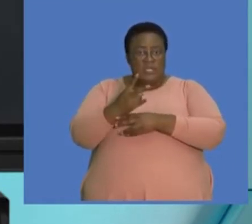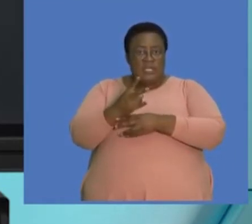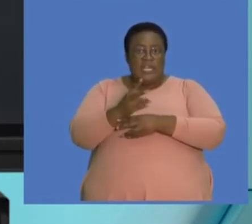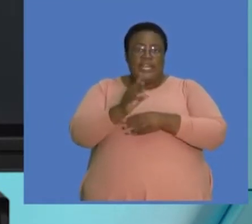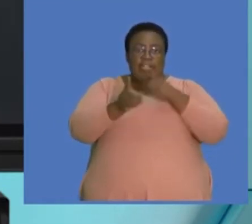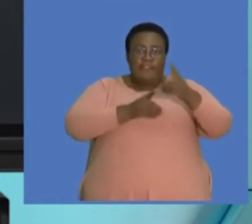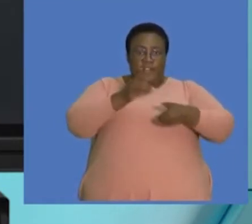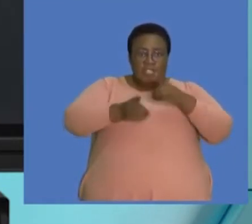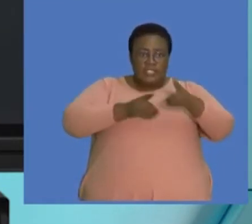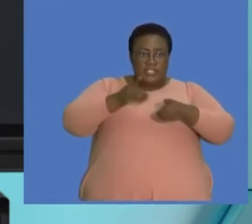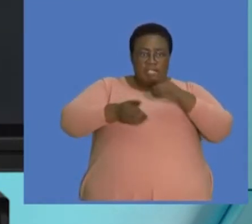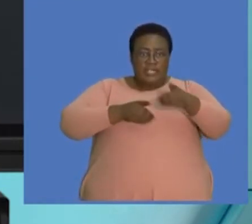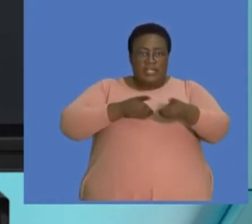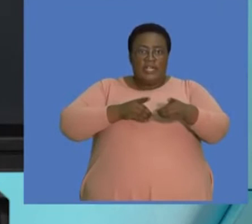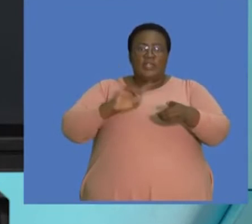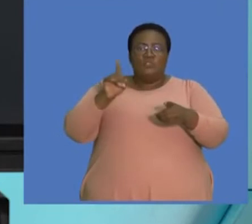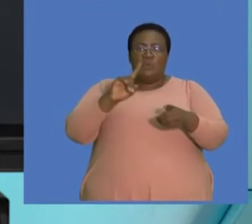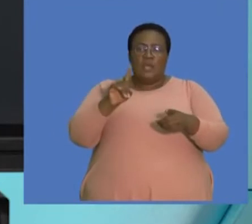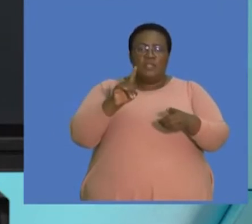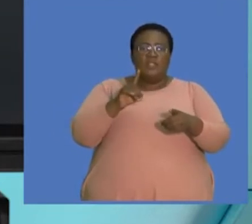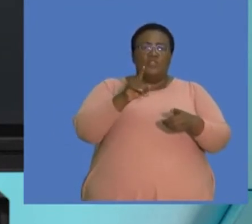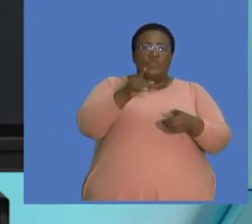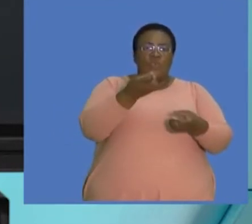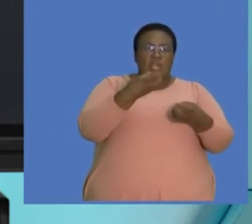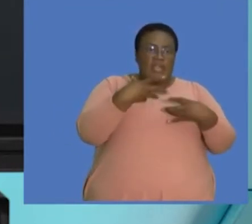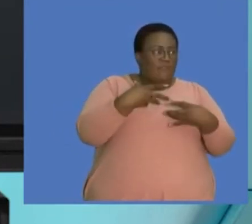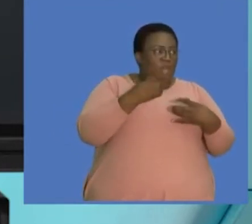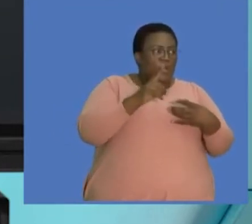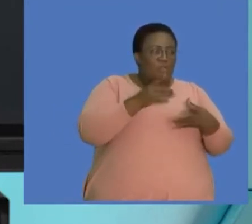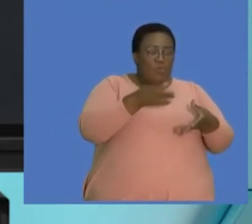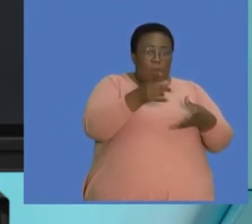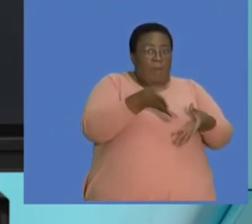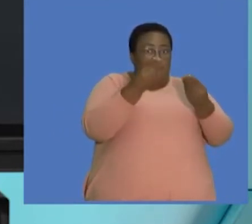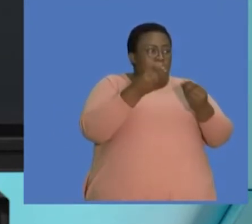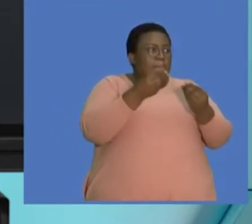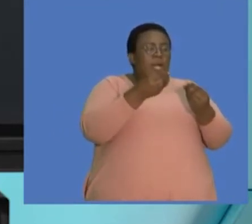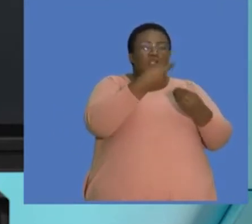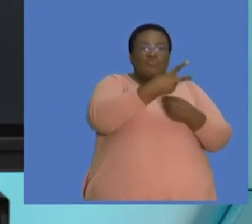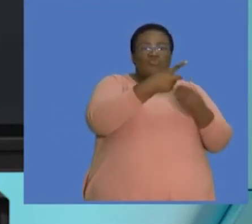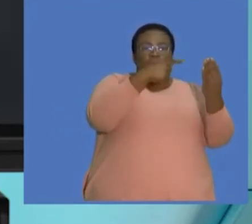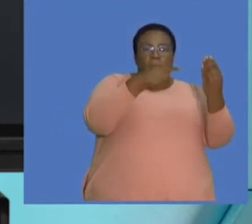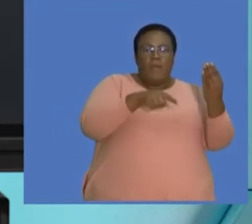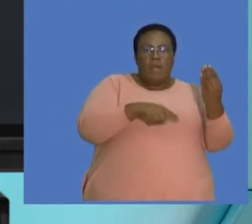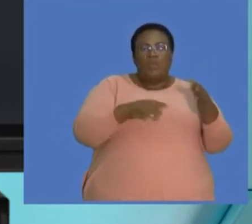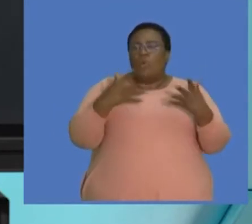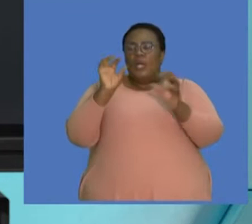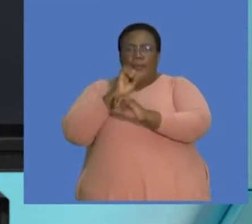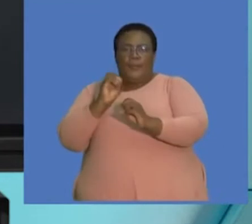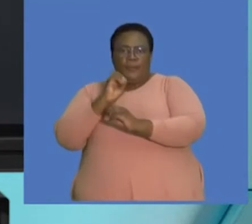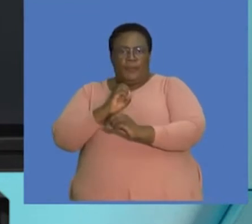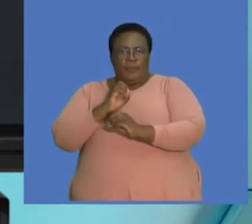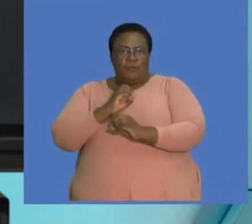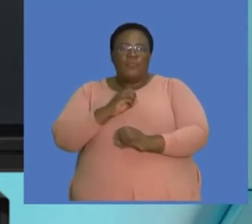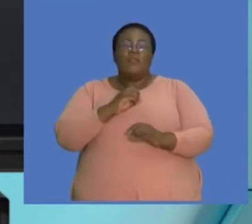definitions, it's either all or nothing. It's either you're given the 2 marks or nothing. In some cases, you may be given a statement and then you